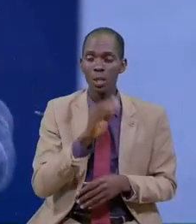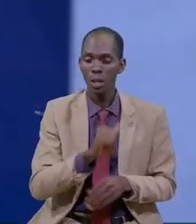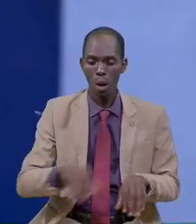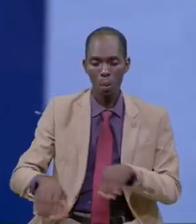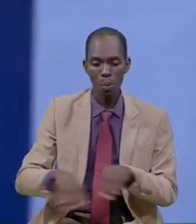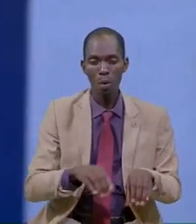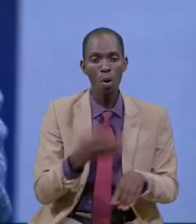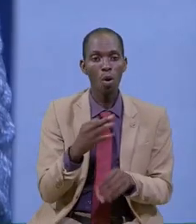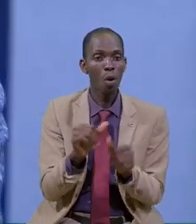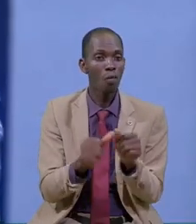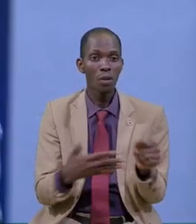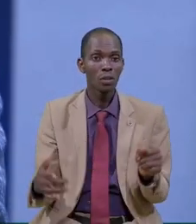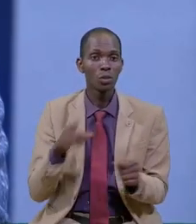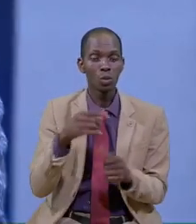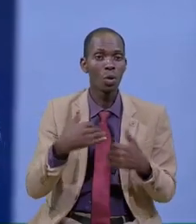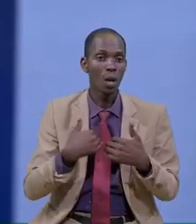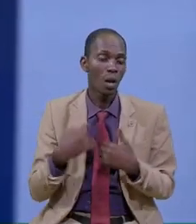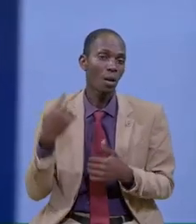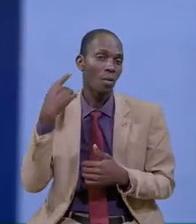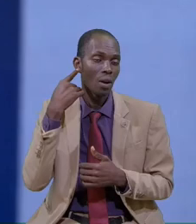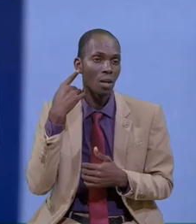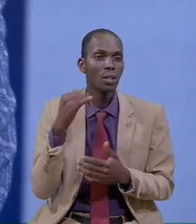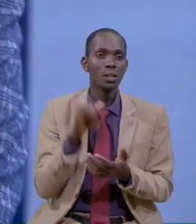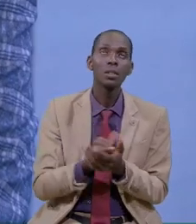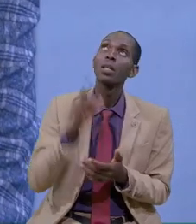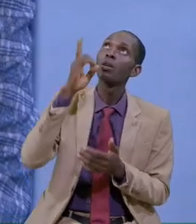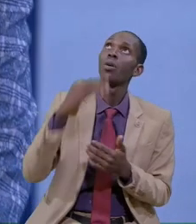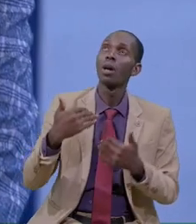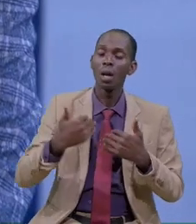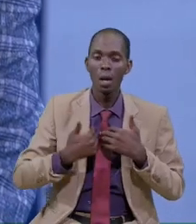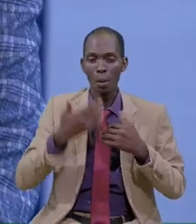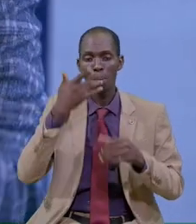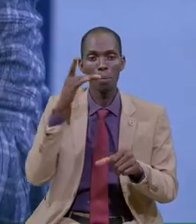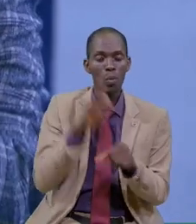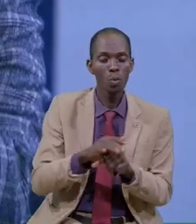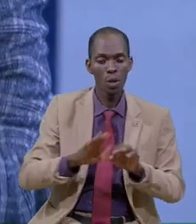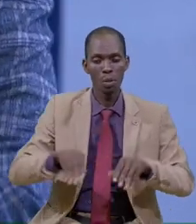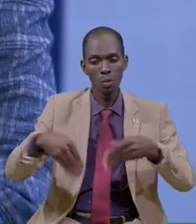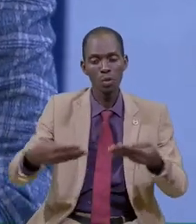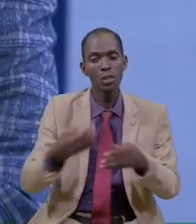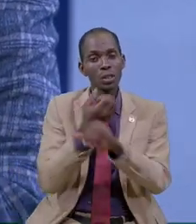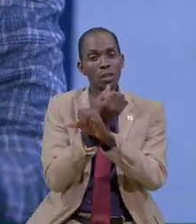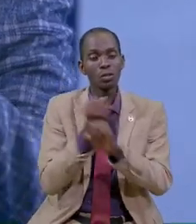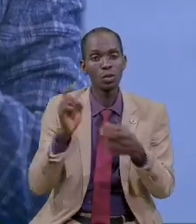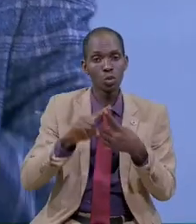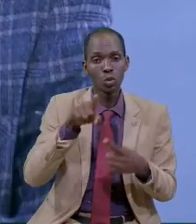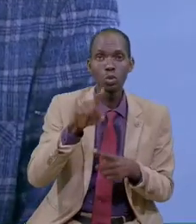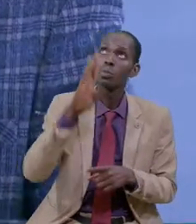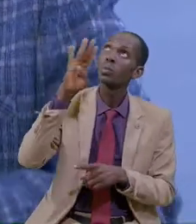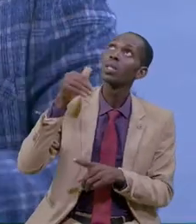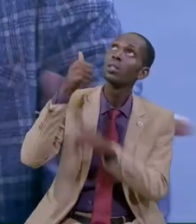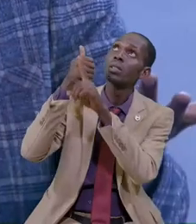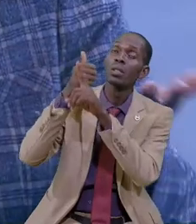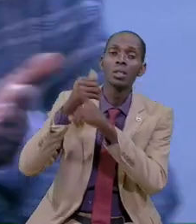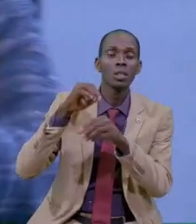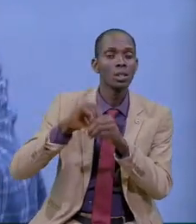heard that God has promised and provided salvation to you himself in his goodness and by his